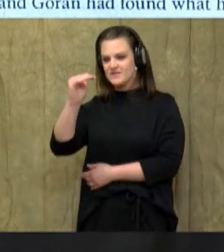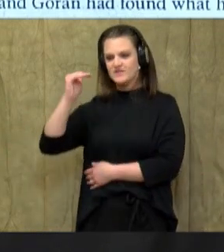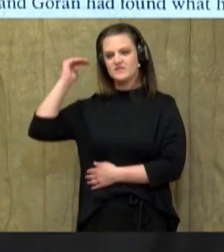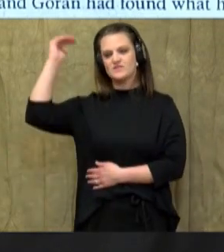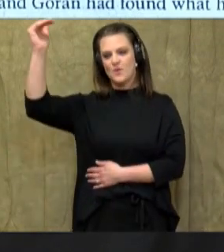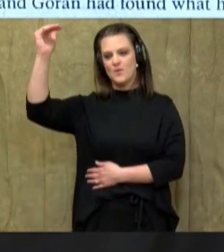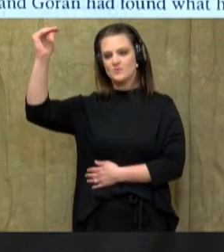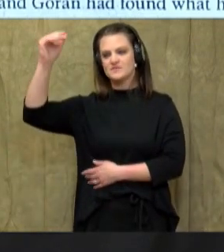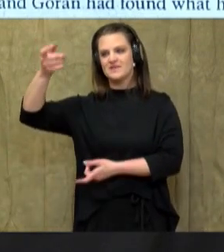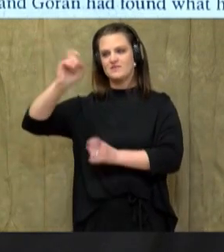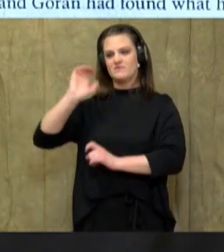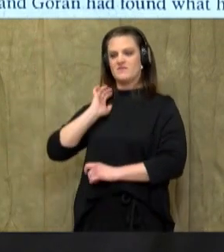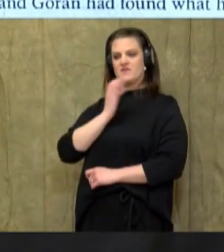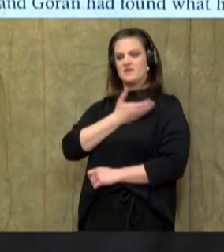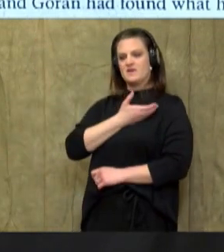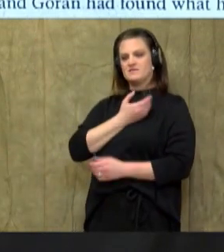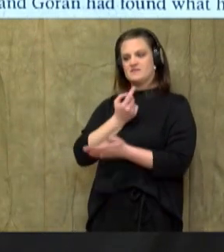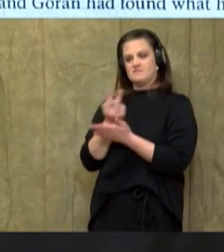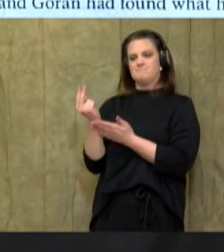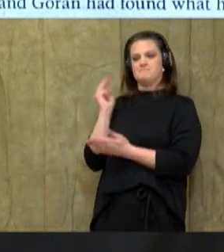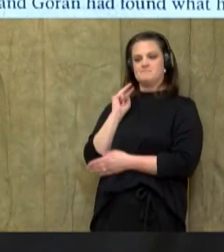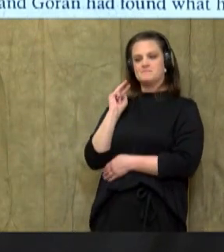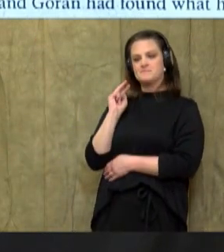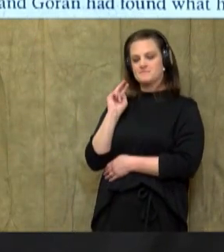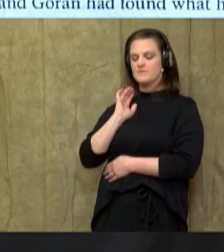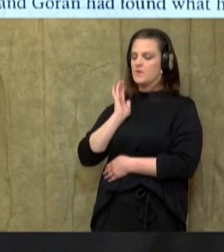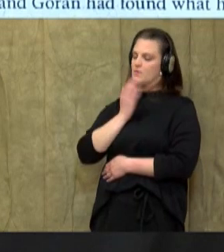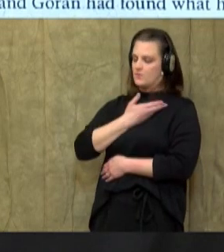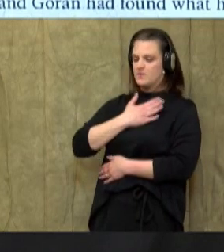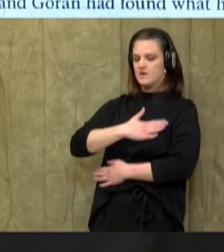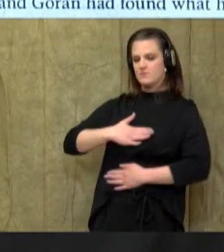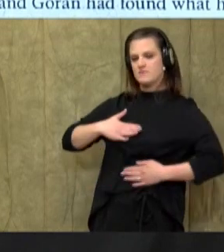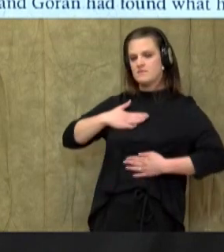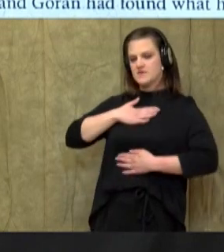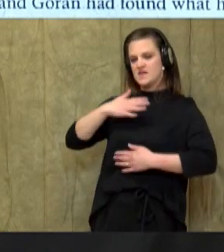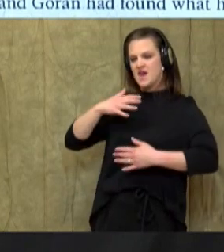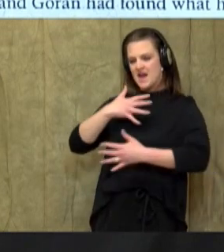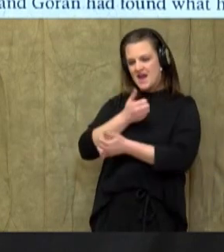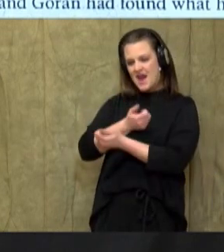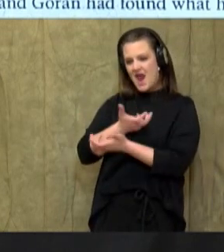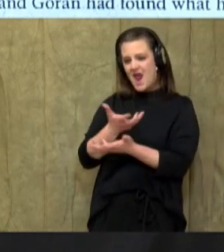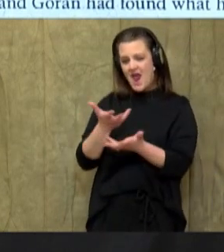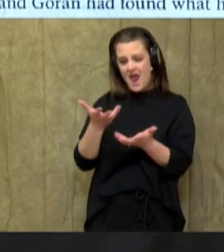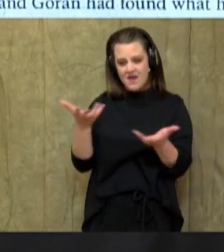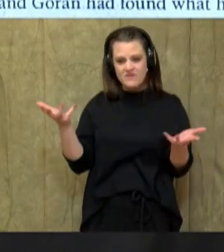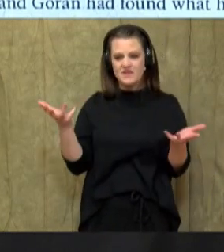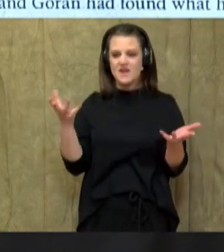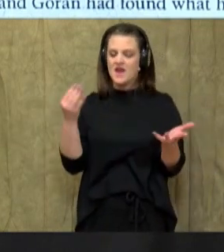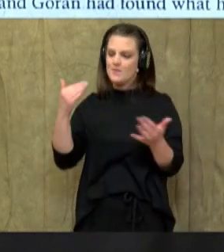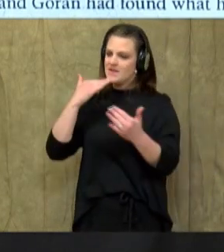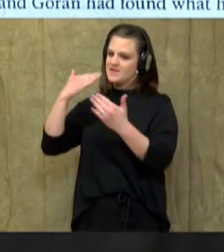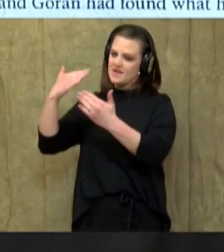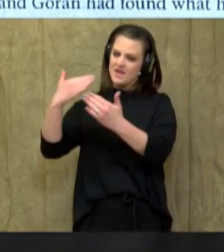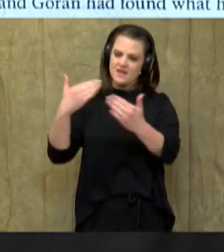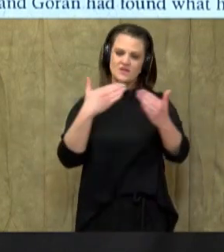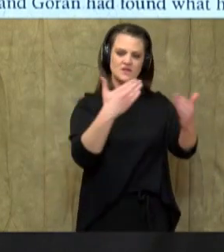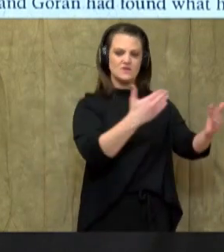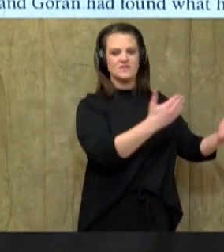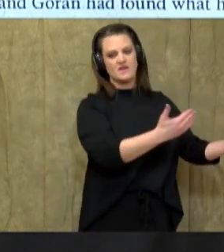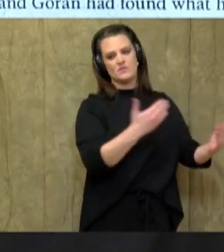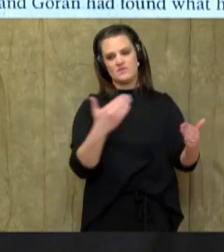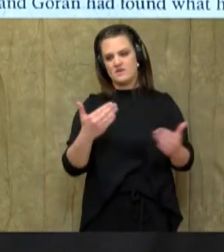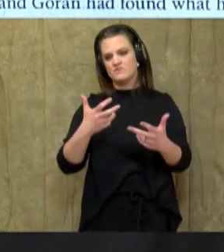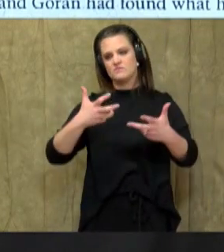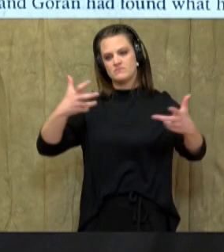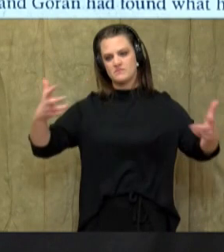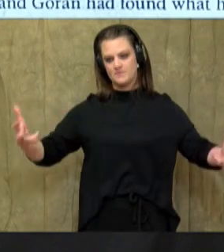you've given us during these last 2 weeks. We appreciate everything, and we thank you from the bottom of our